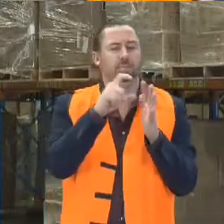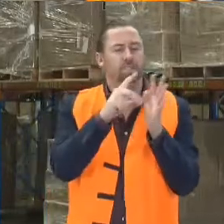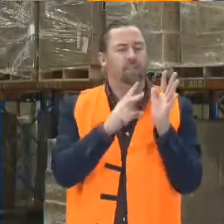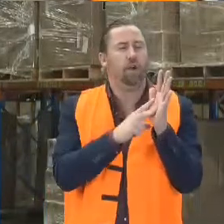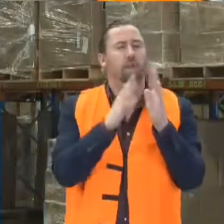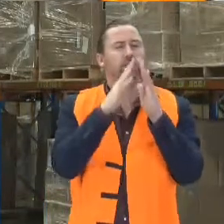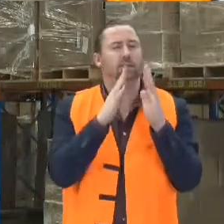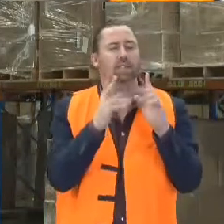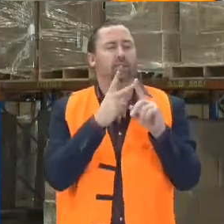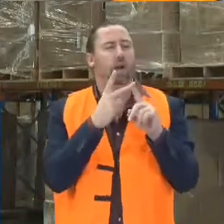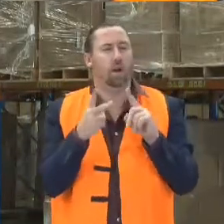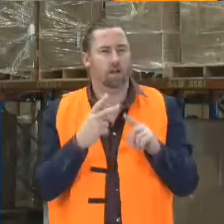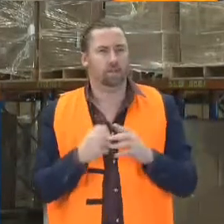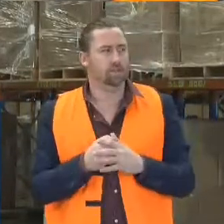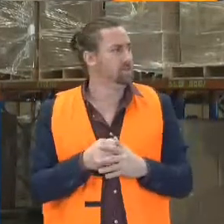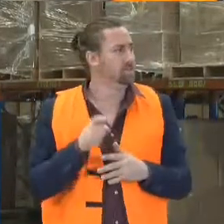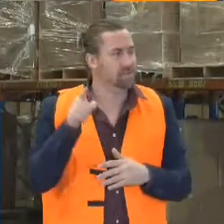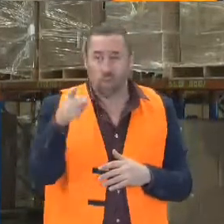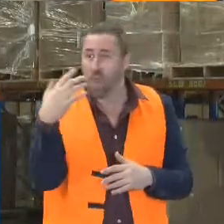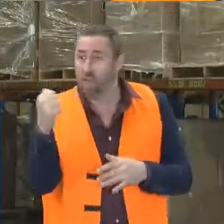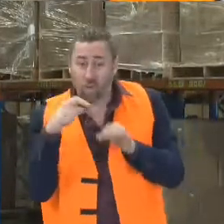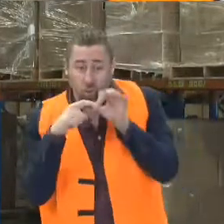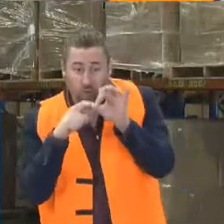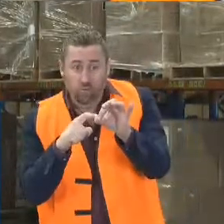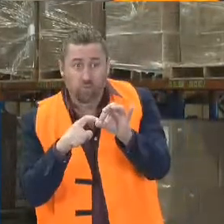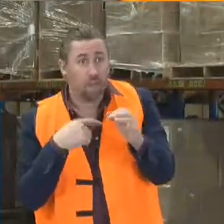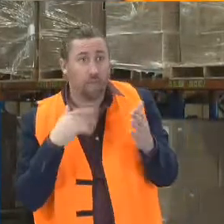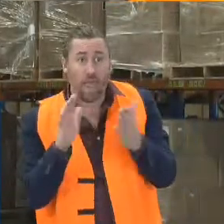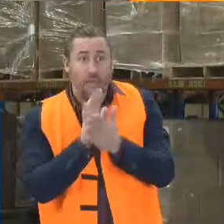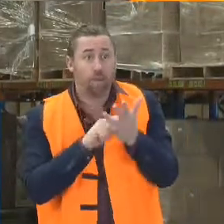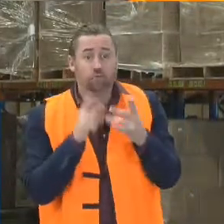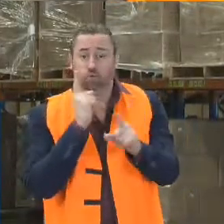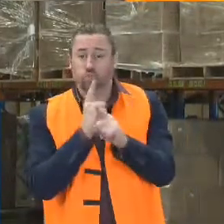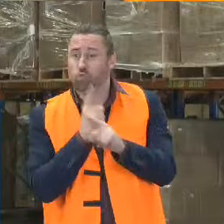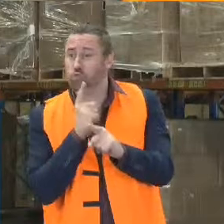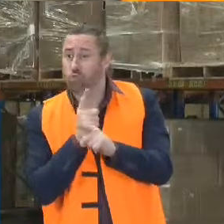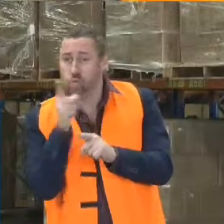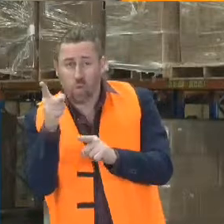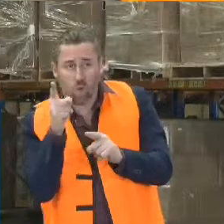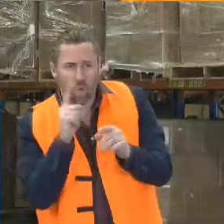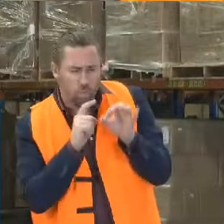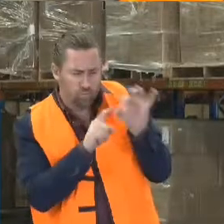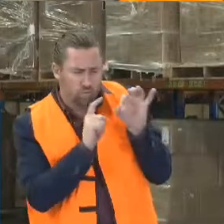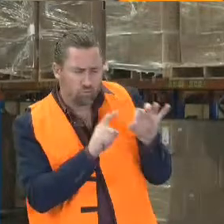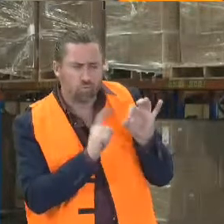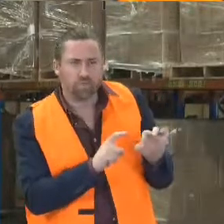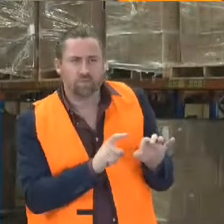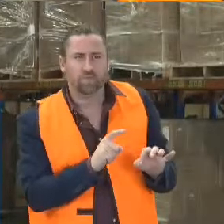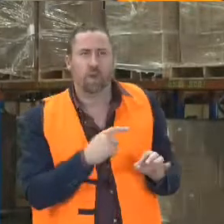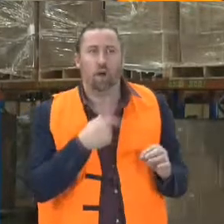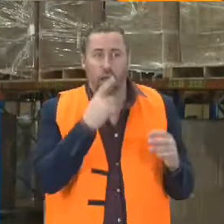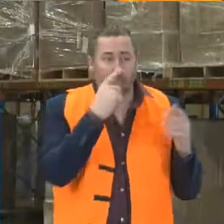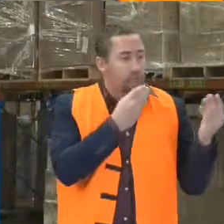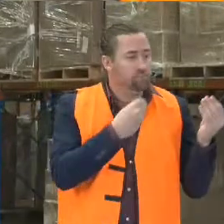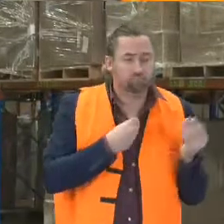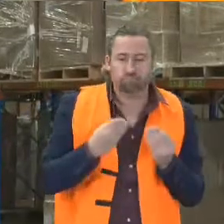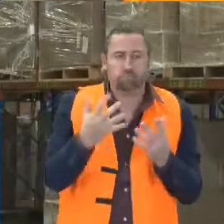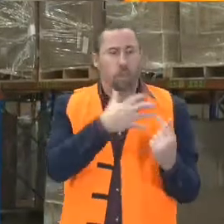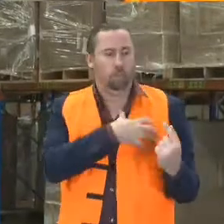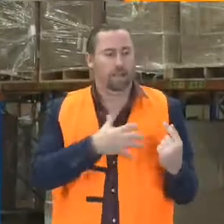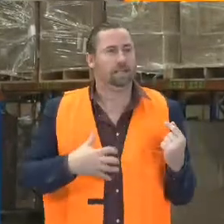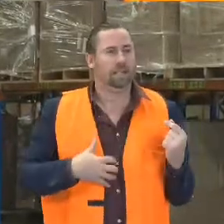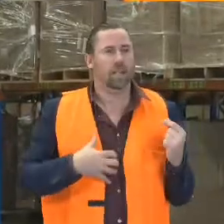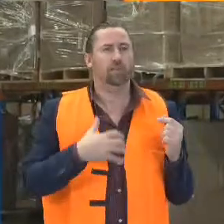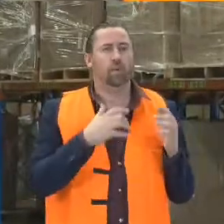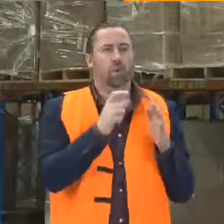Yes. Lee, if you've got specific questions, I'm more than happy to talk to you about those and get the information from the Minister for